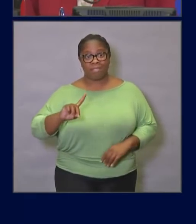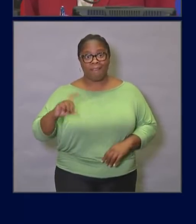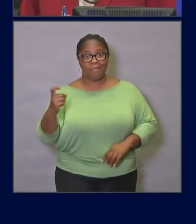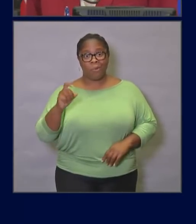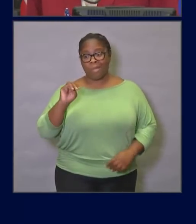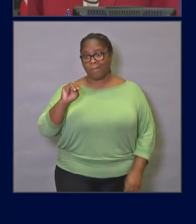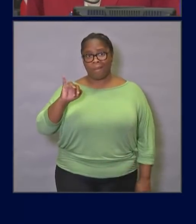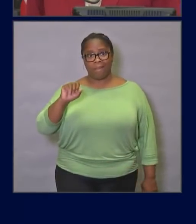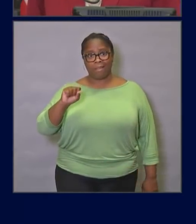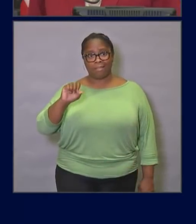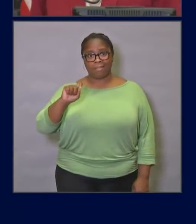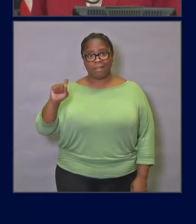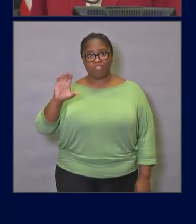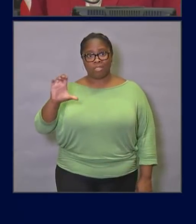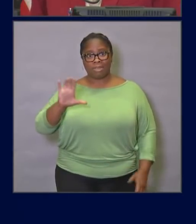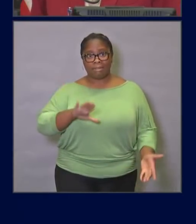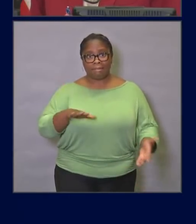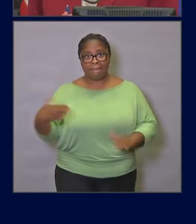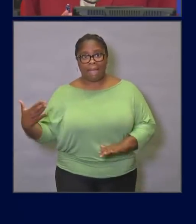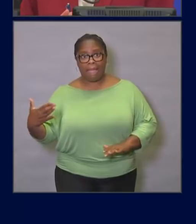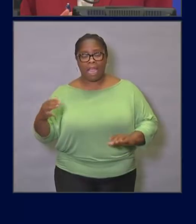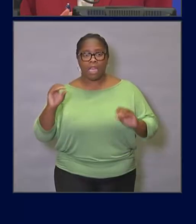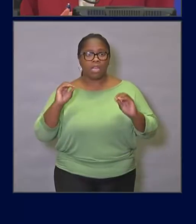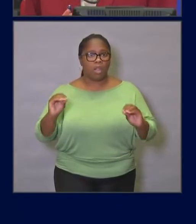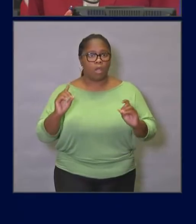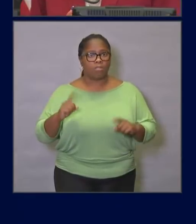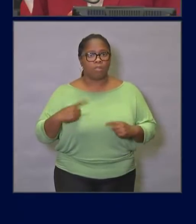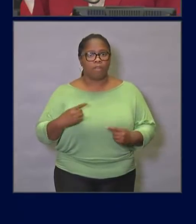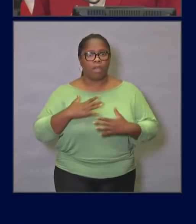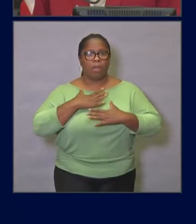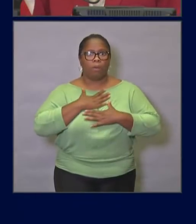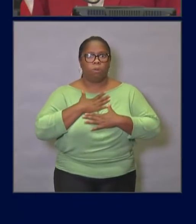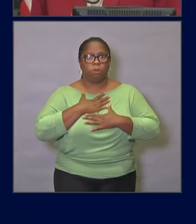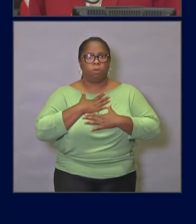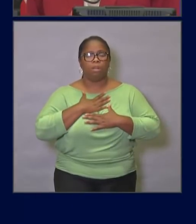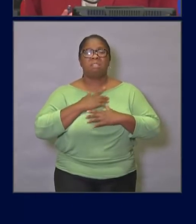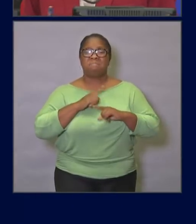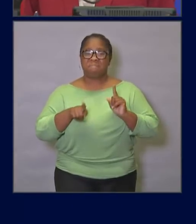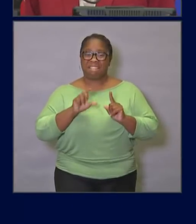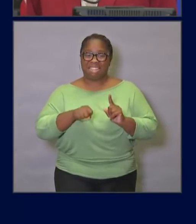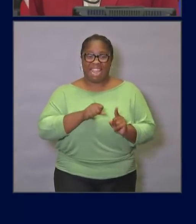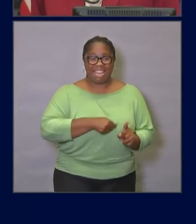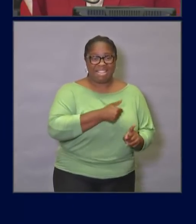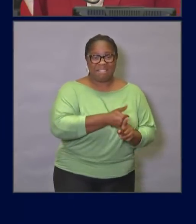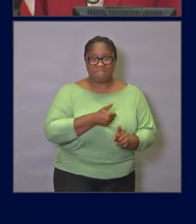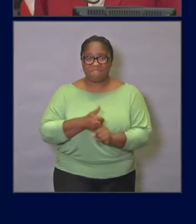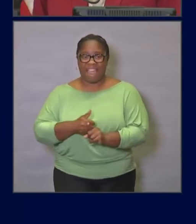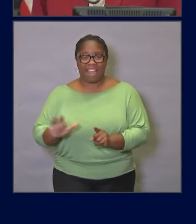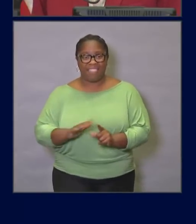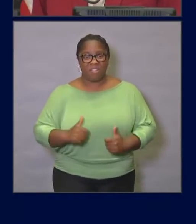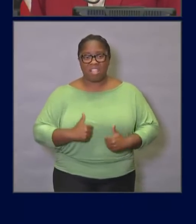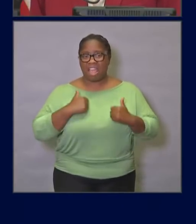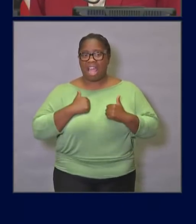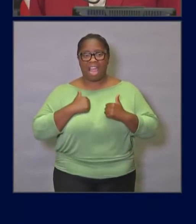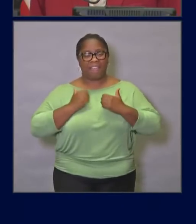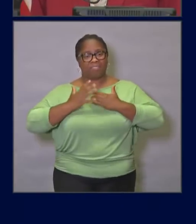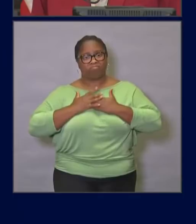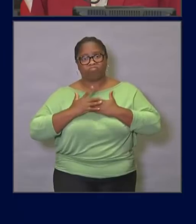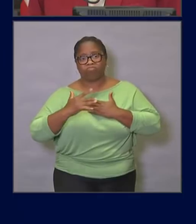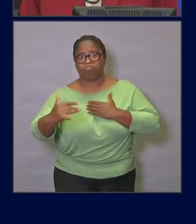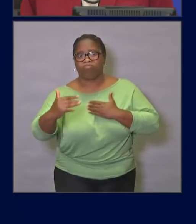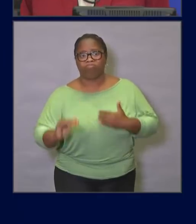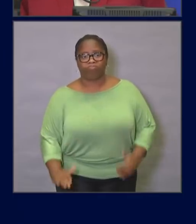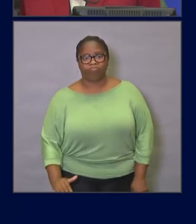lives. But we do know that it can have a lifelong health impact, and we're going to need to continually monitor this